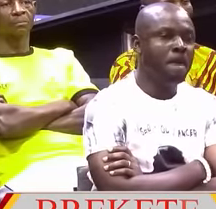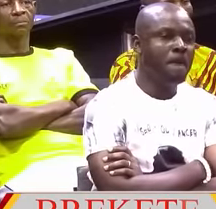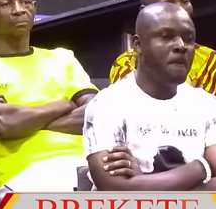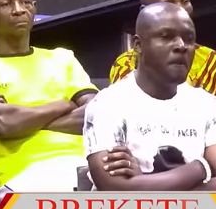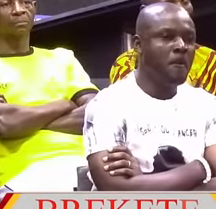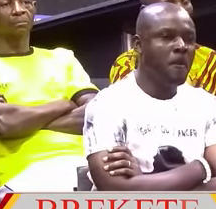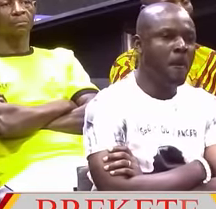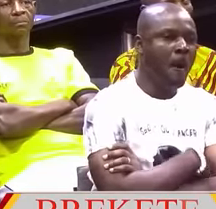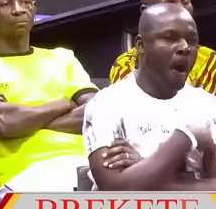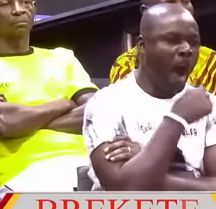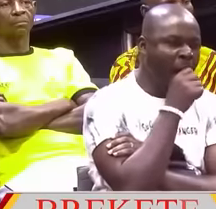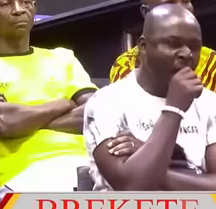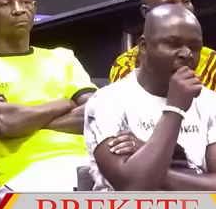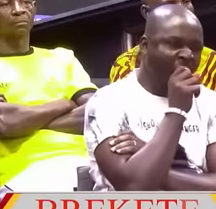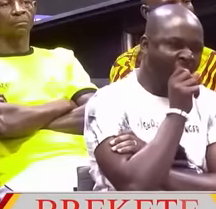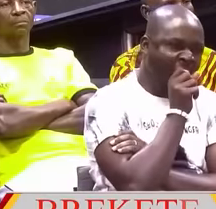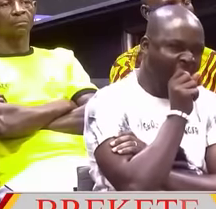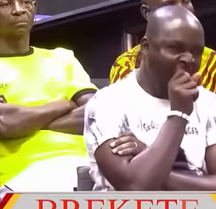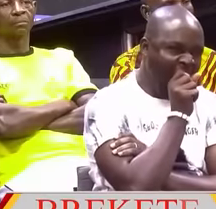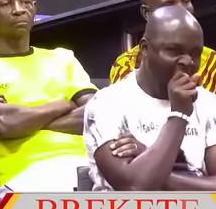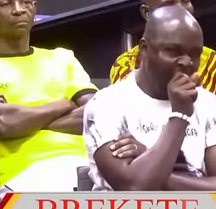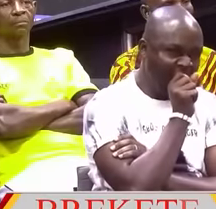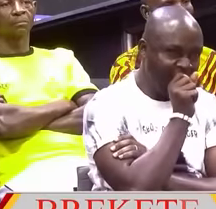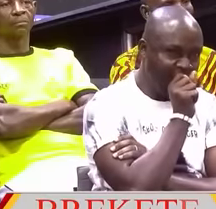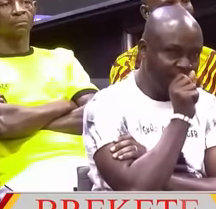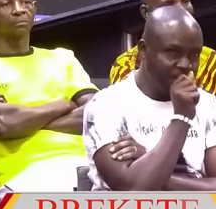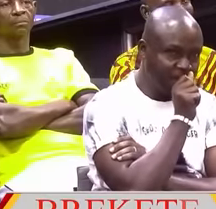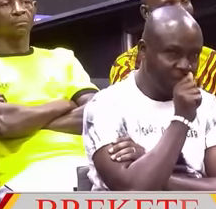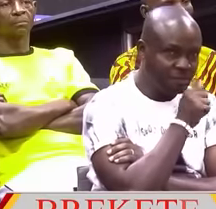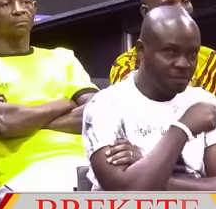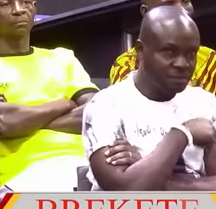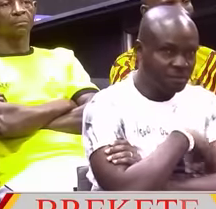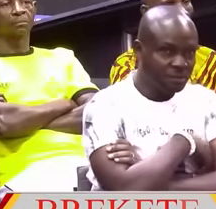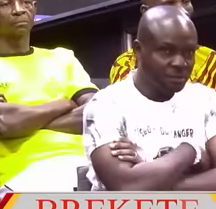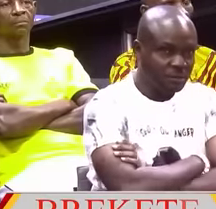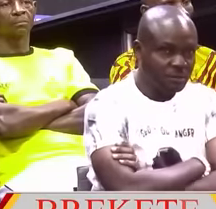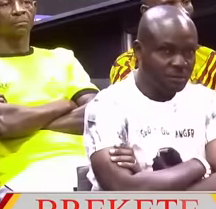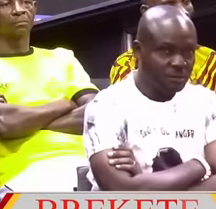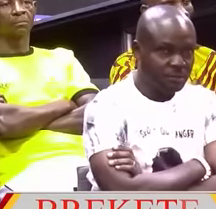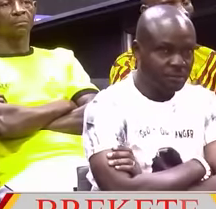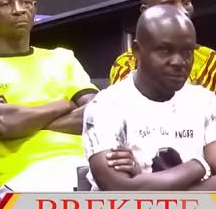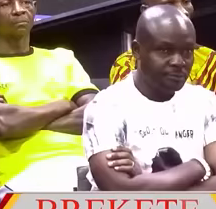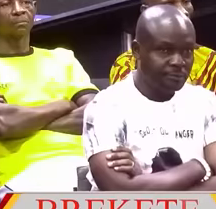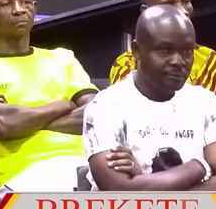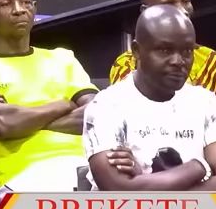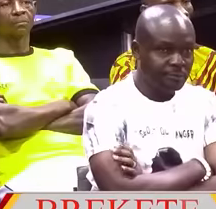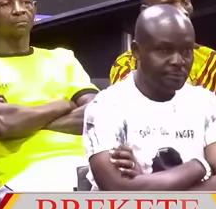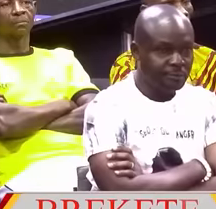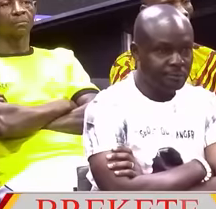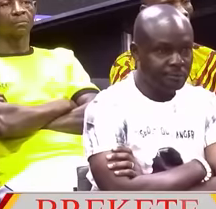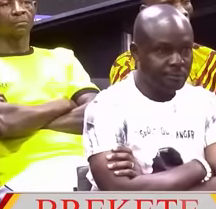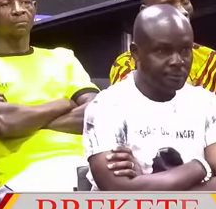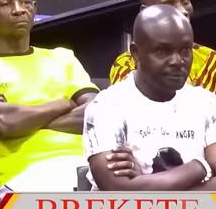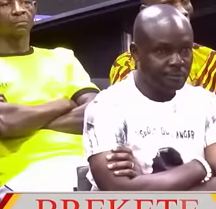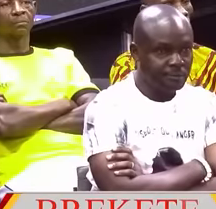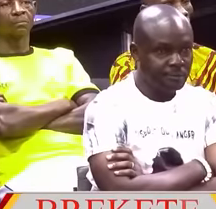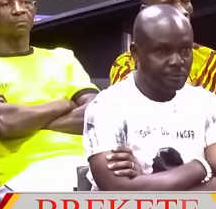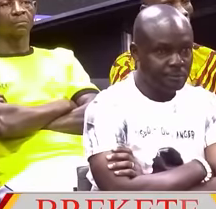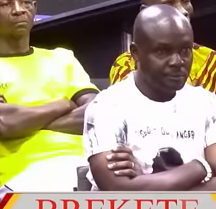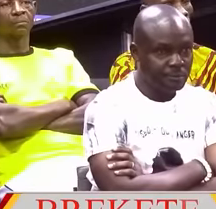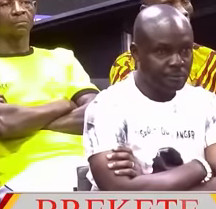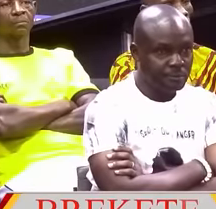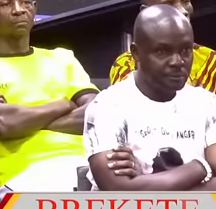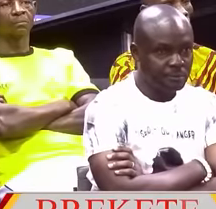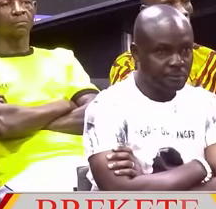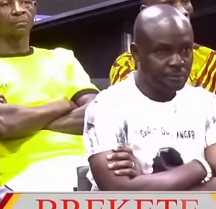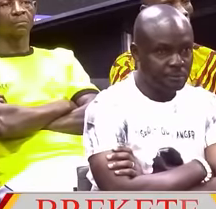money. The suki enter central bank. Enter vault. Carry money. No. Not be CBN governor given